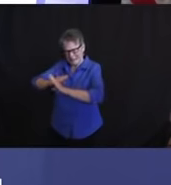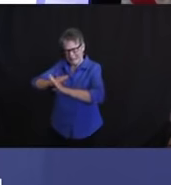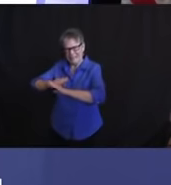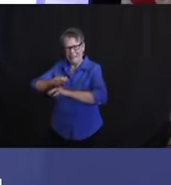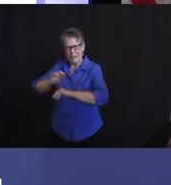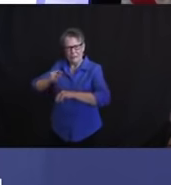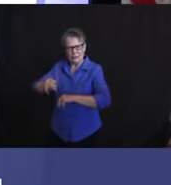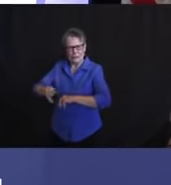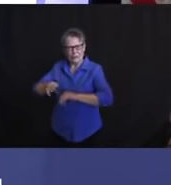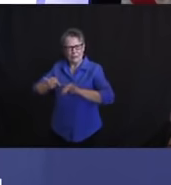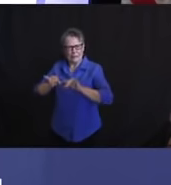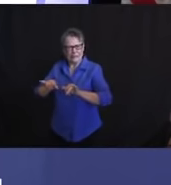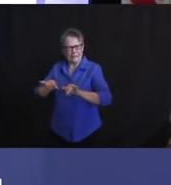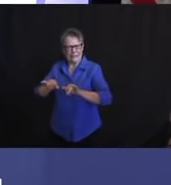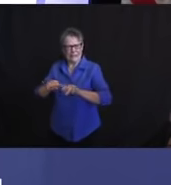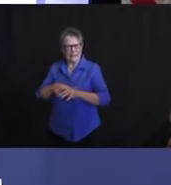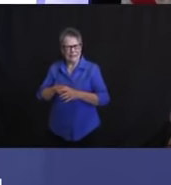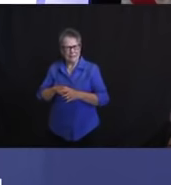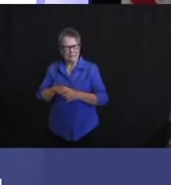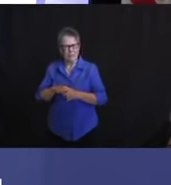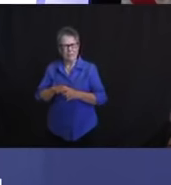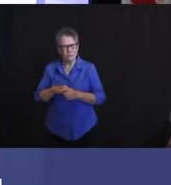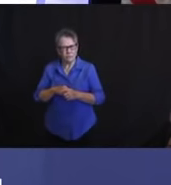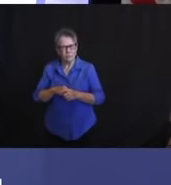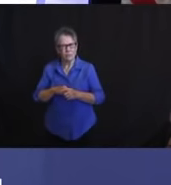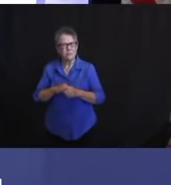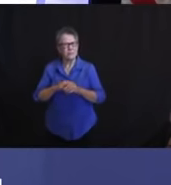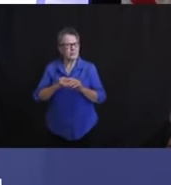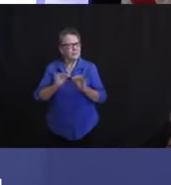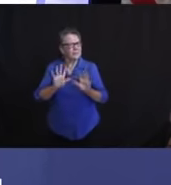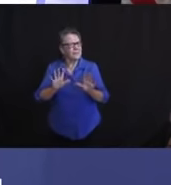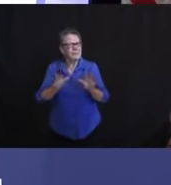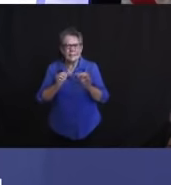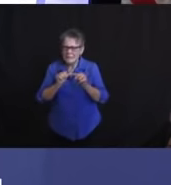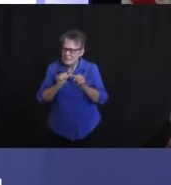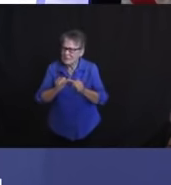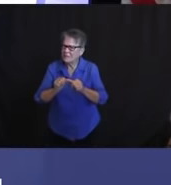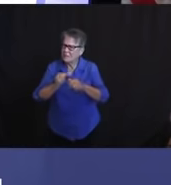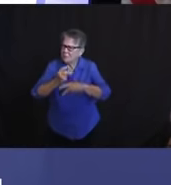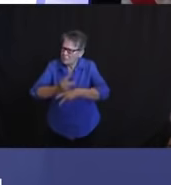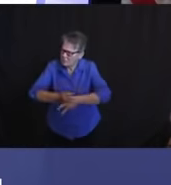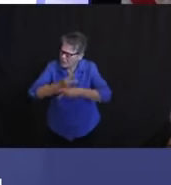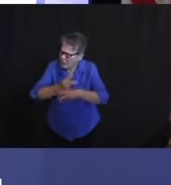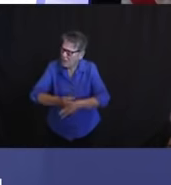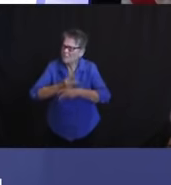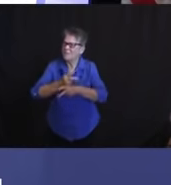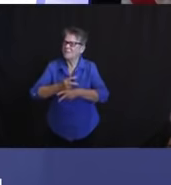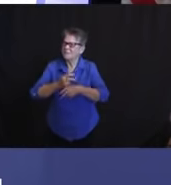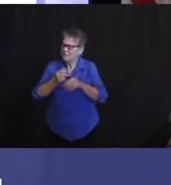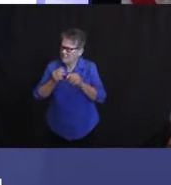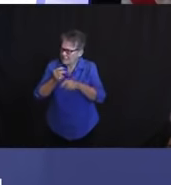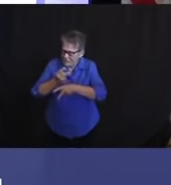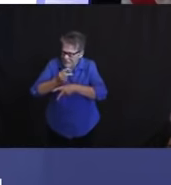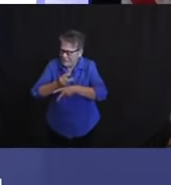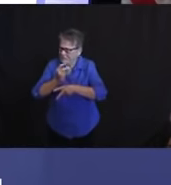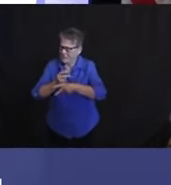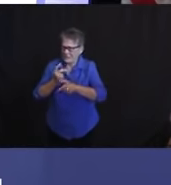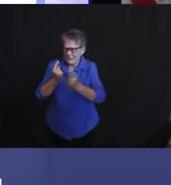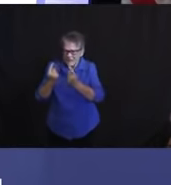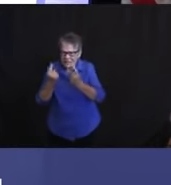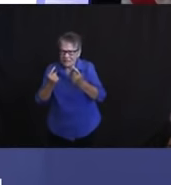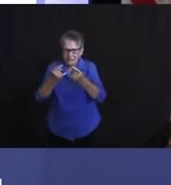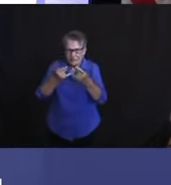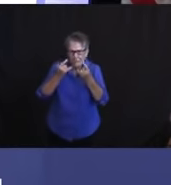in other states are concerning, informing our decision to pause things like the opening of indoor dining.